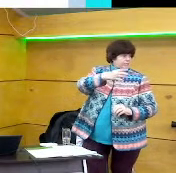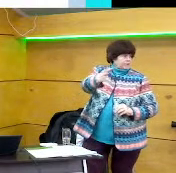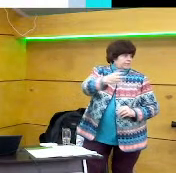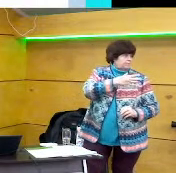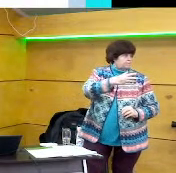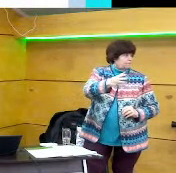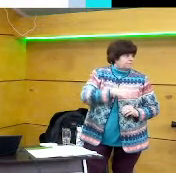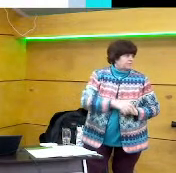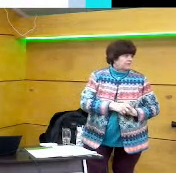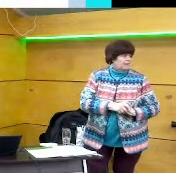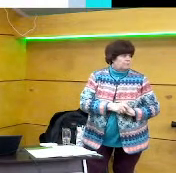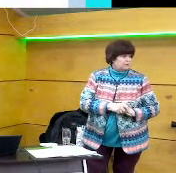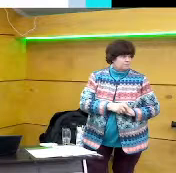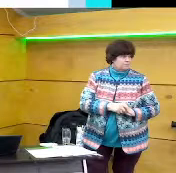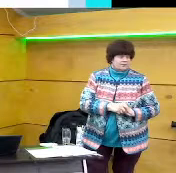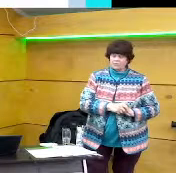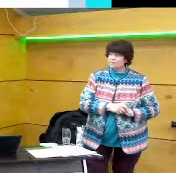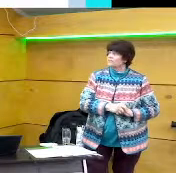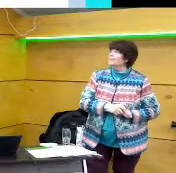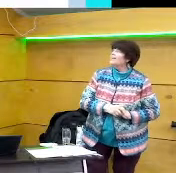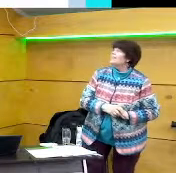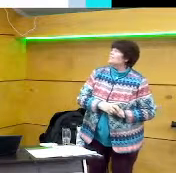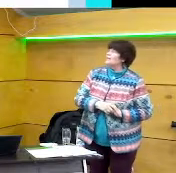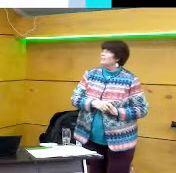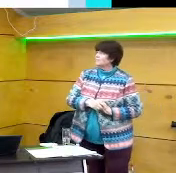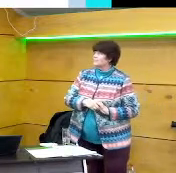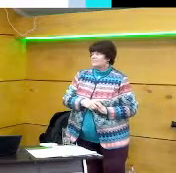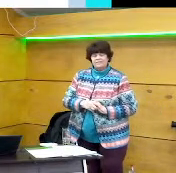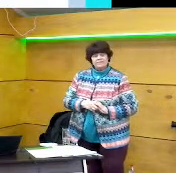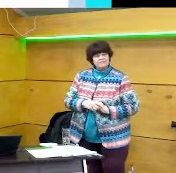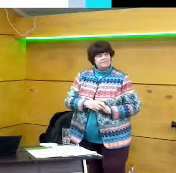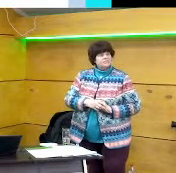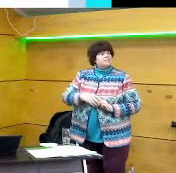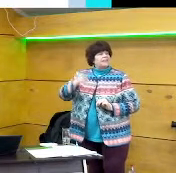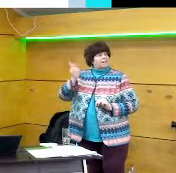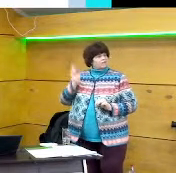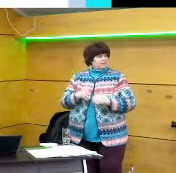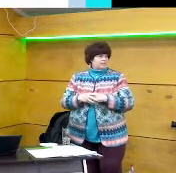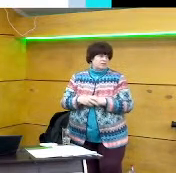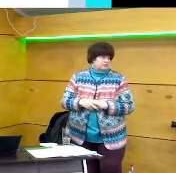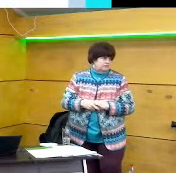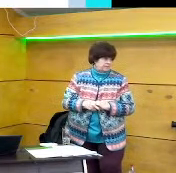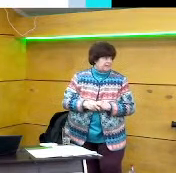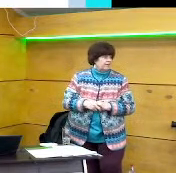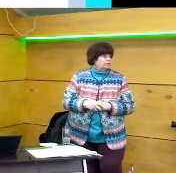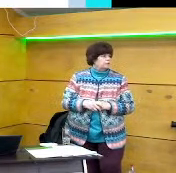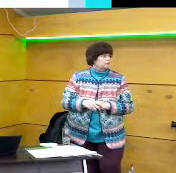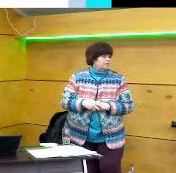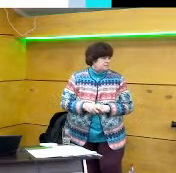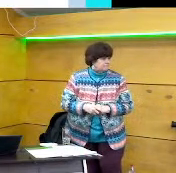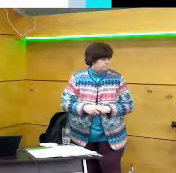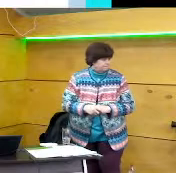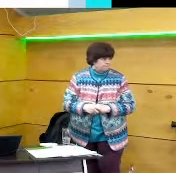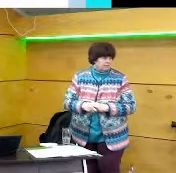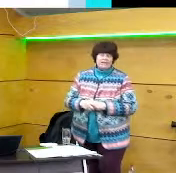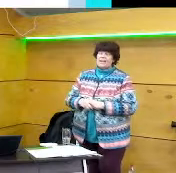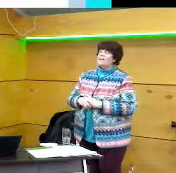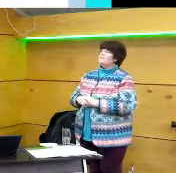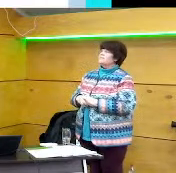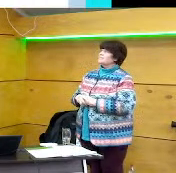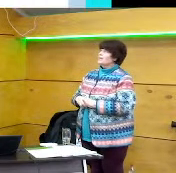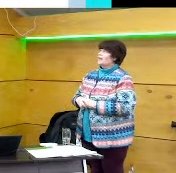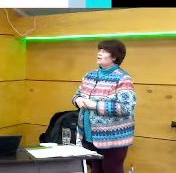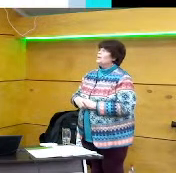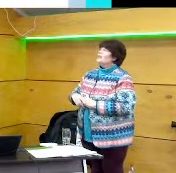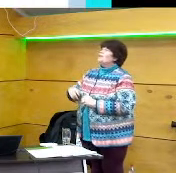After they've done that with their partners, the next thing is you take out another color. Take out the green,